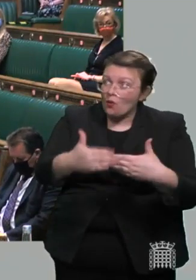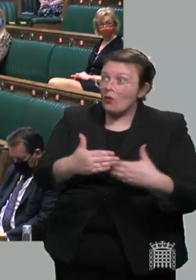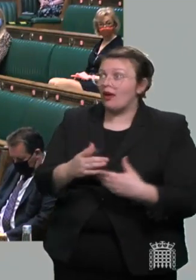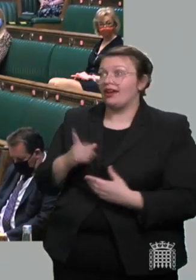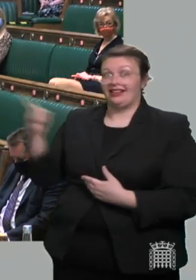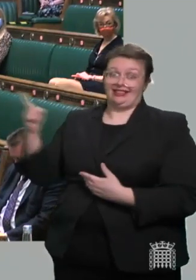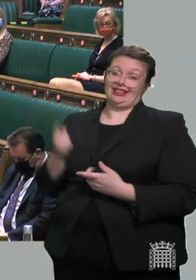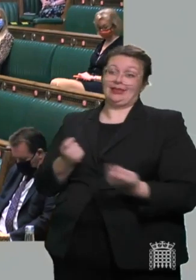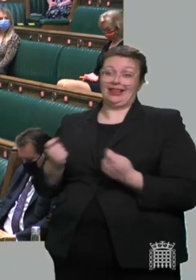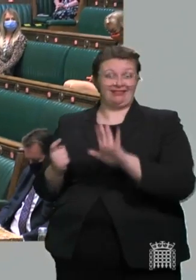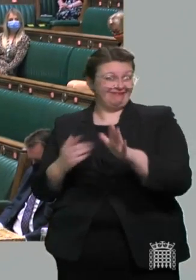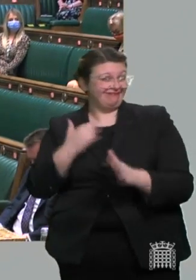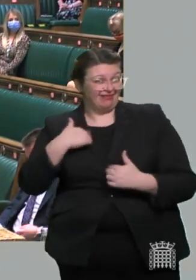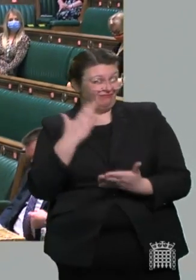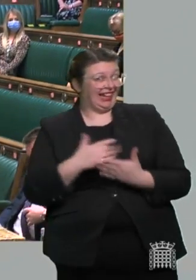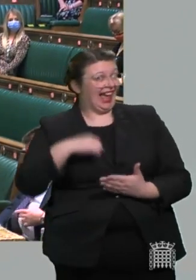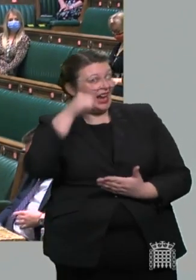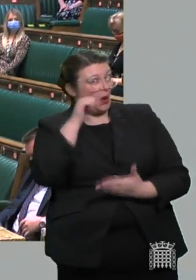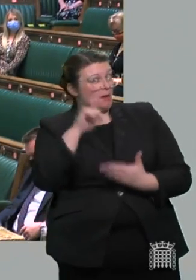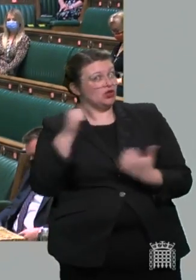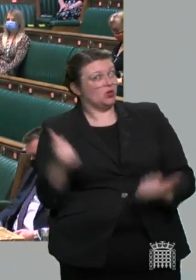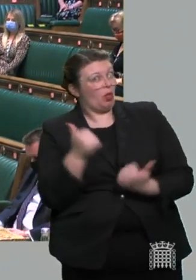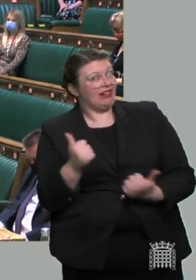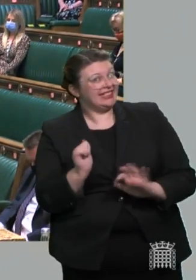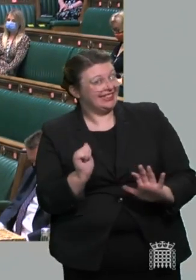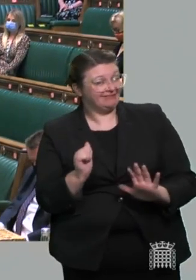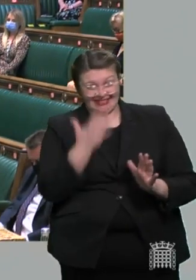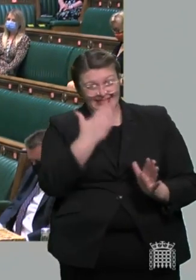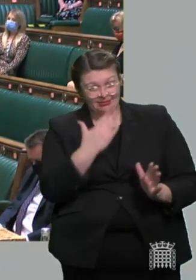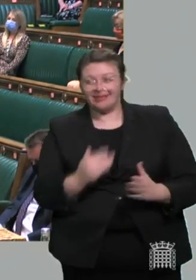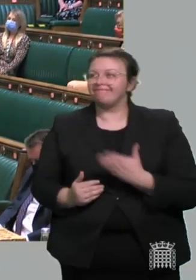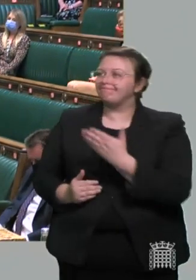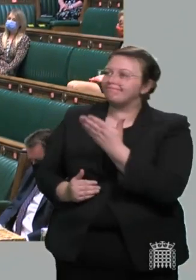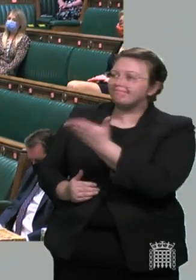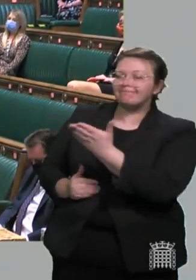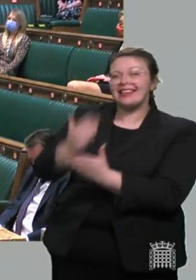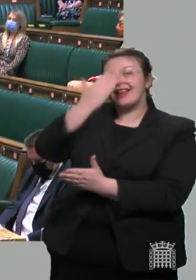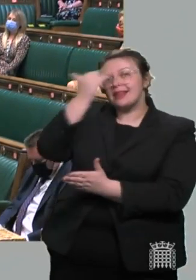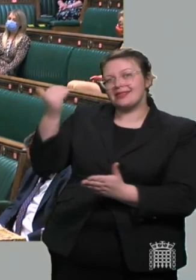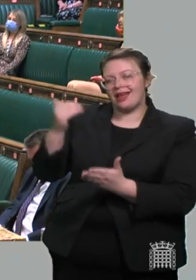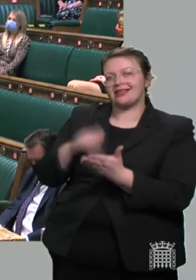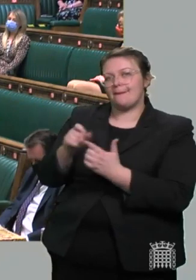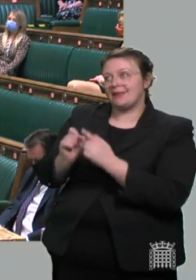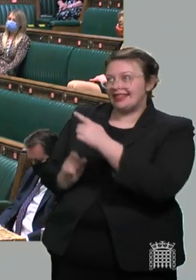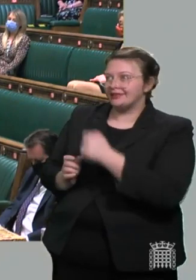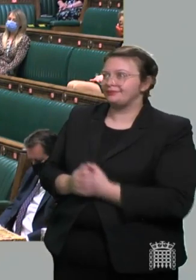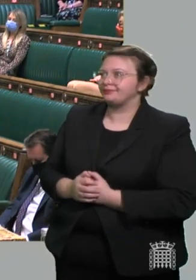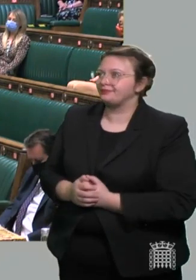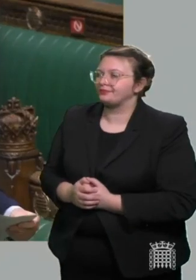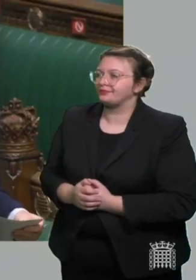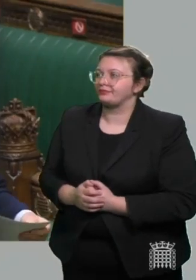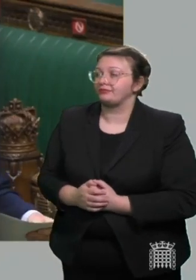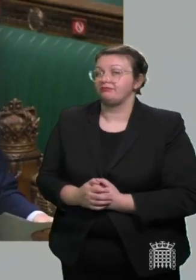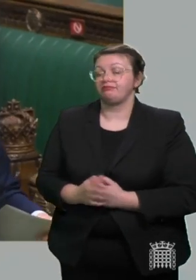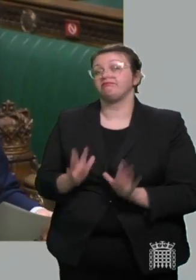Liam Fawkes. Thank you, Mr Speaker. My right hon. friend will be aware that when devolution was established in Scotland, there was no